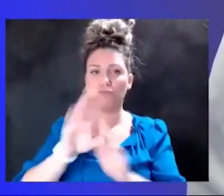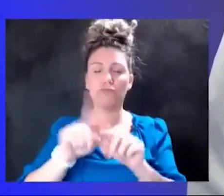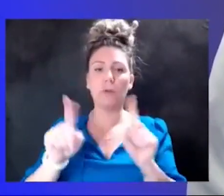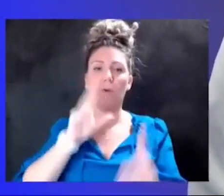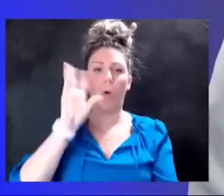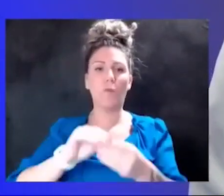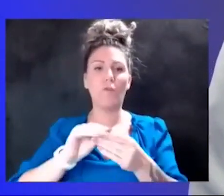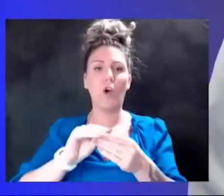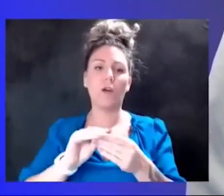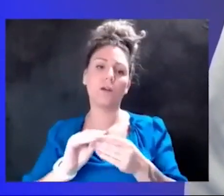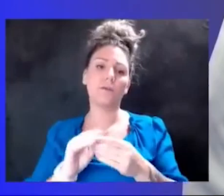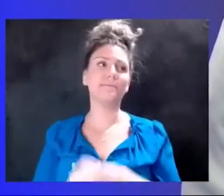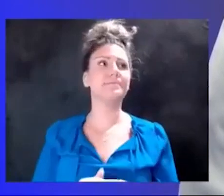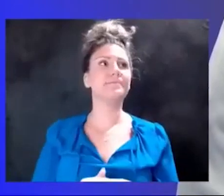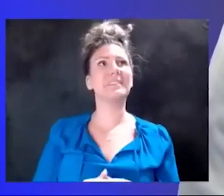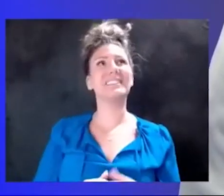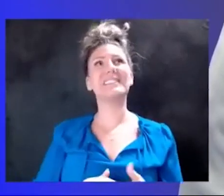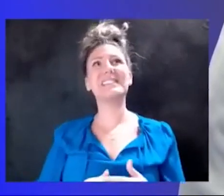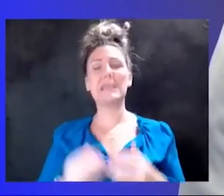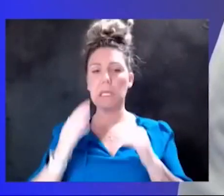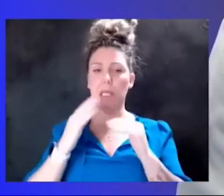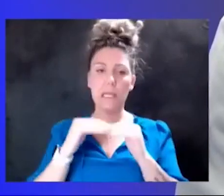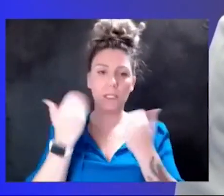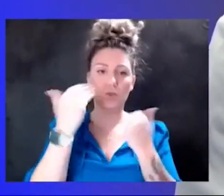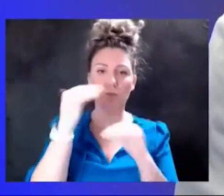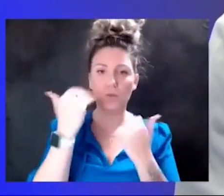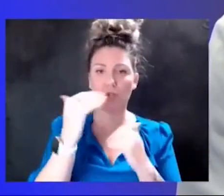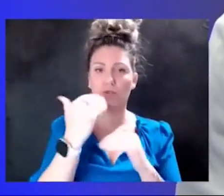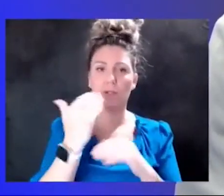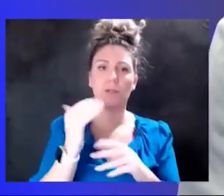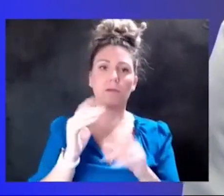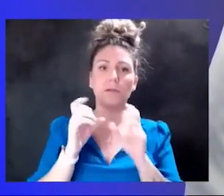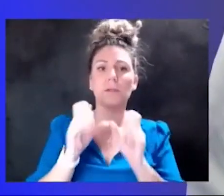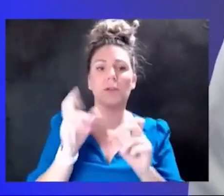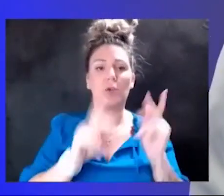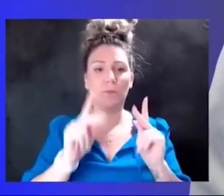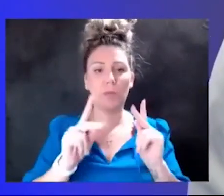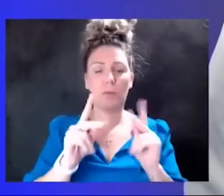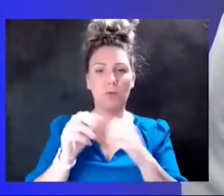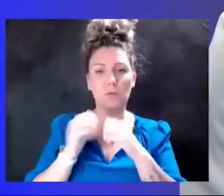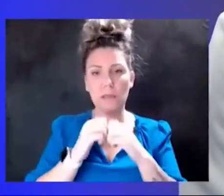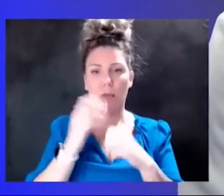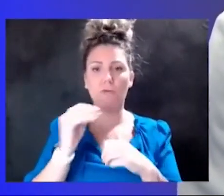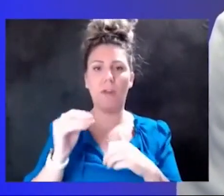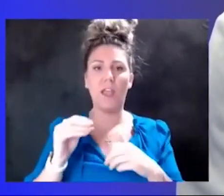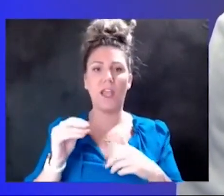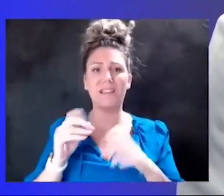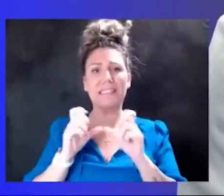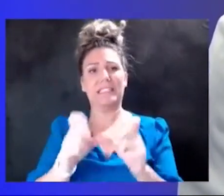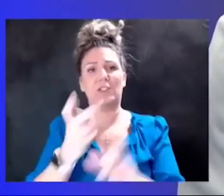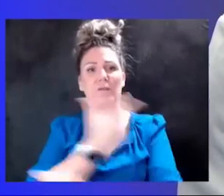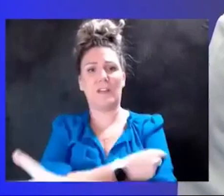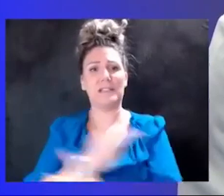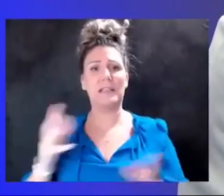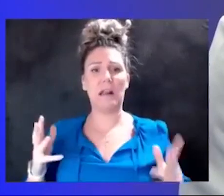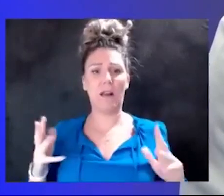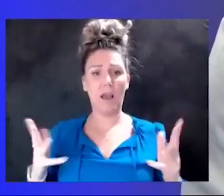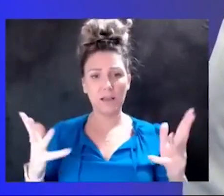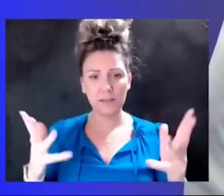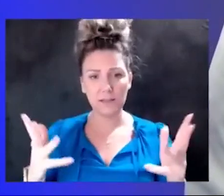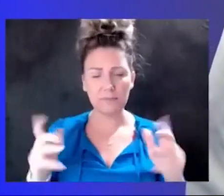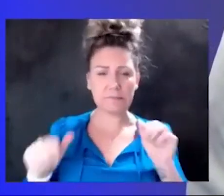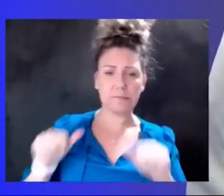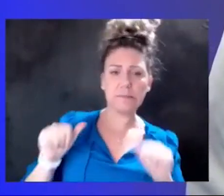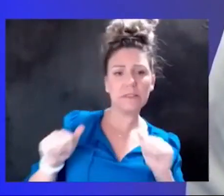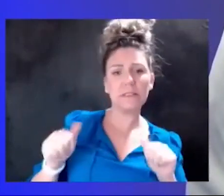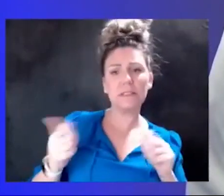continued lessened restrictions, continued people getting together, and continued vaccine hesitancy. And so, you know, I think everybody should